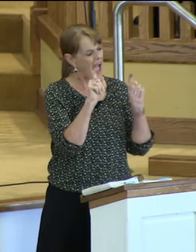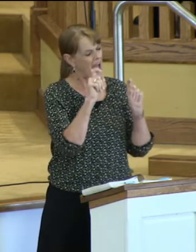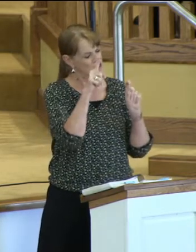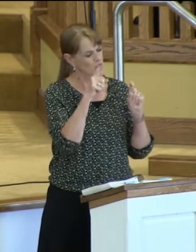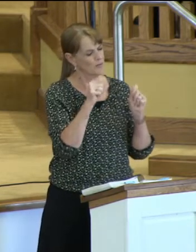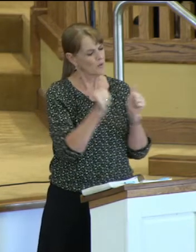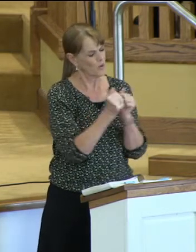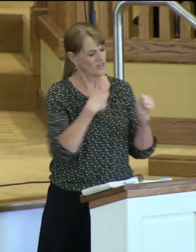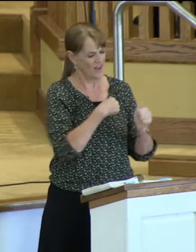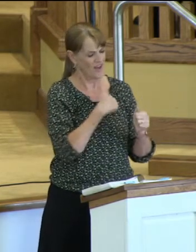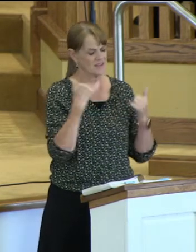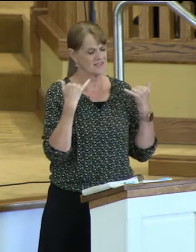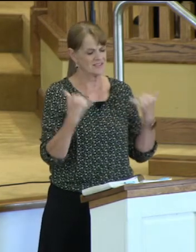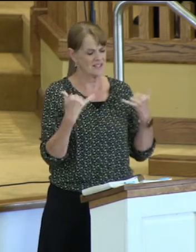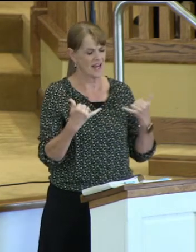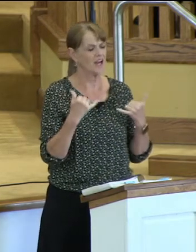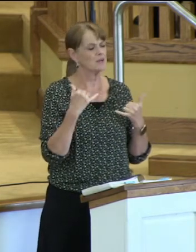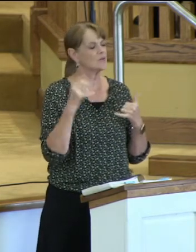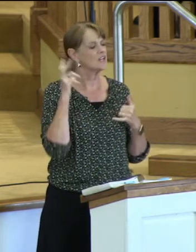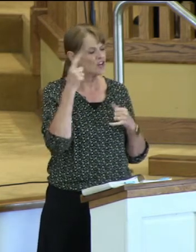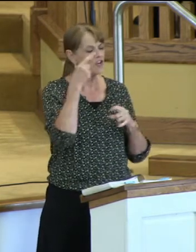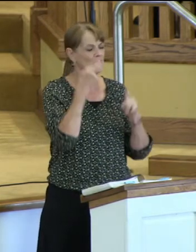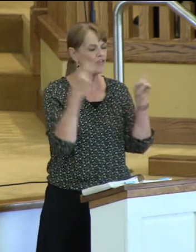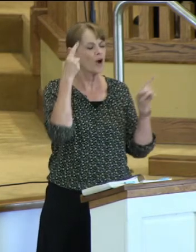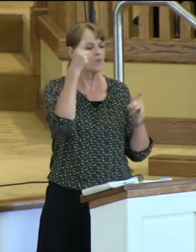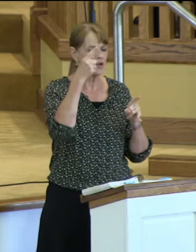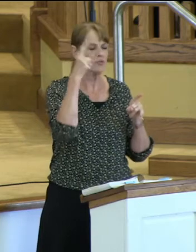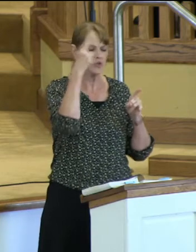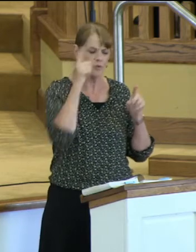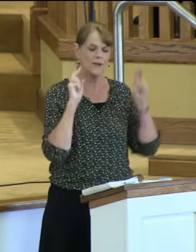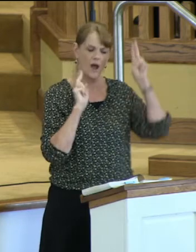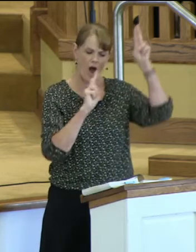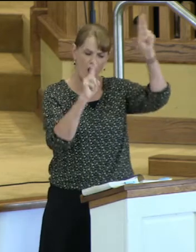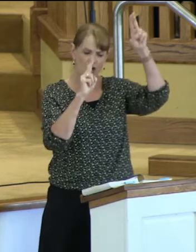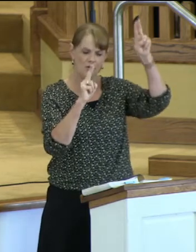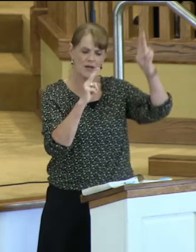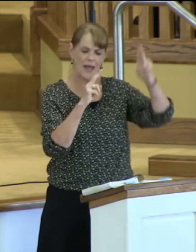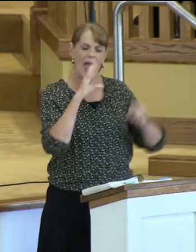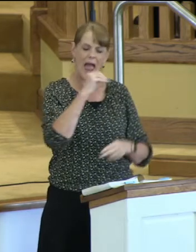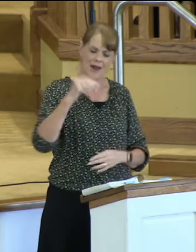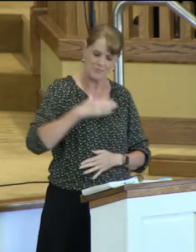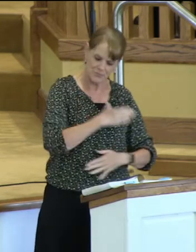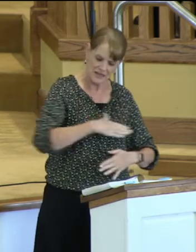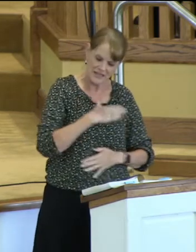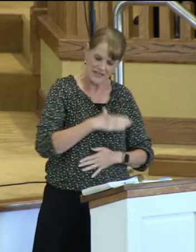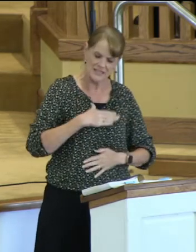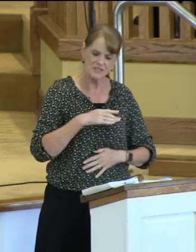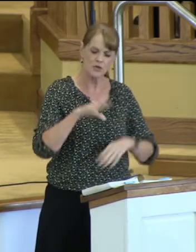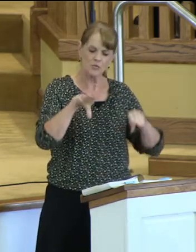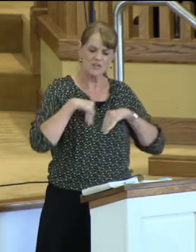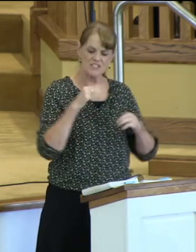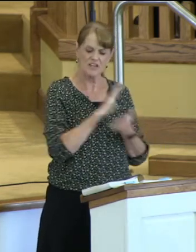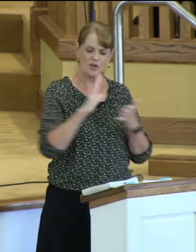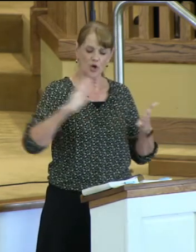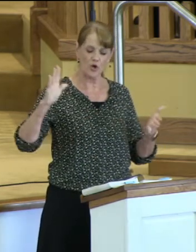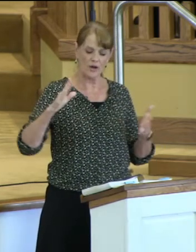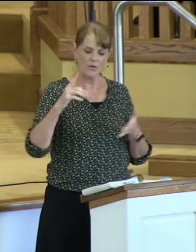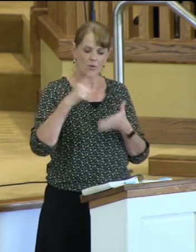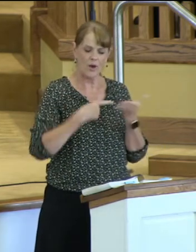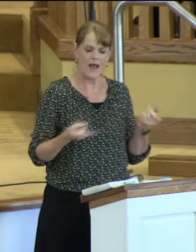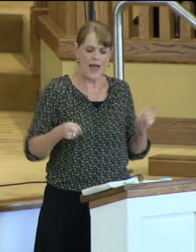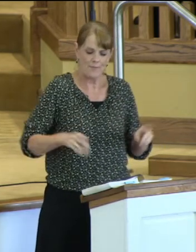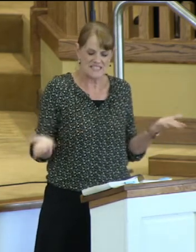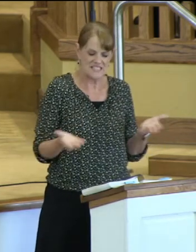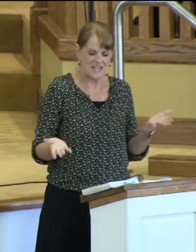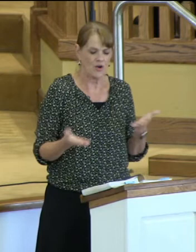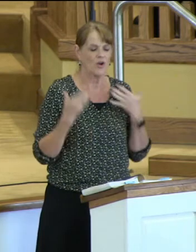us tonight, that we might hear from you, that you might be honored and you'd be pleased and you get glory from what's done here. Lord, thank you for